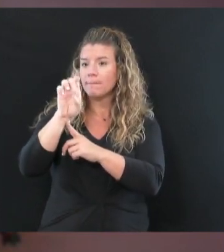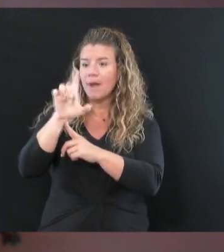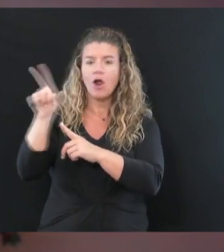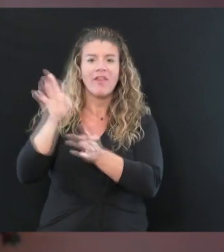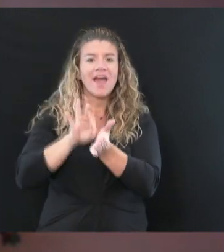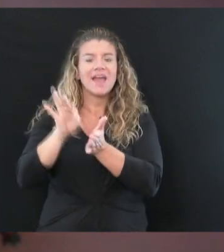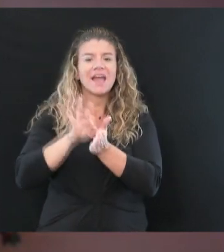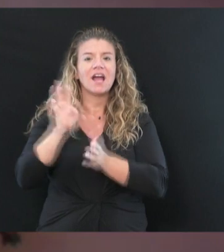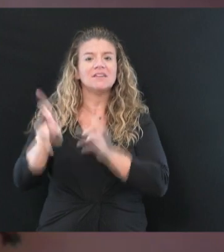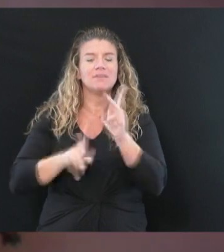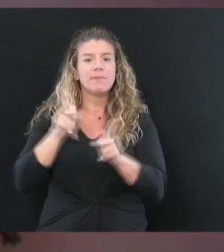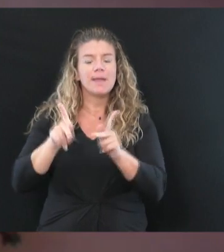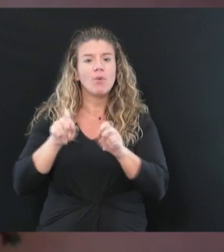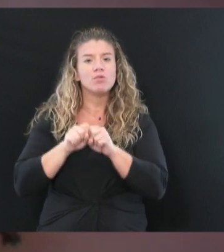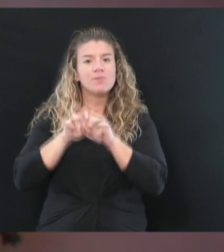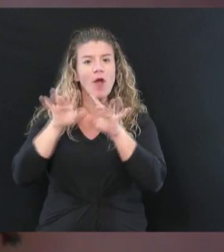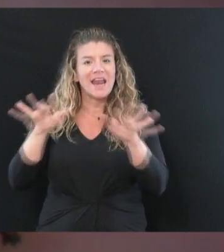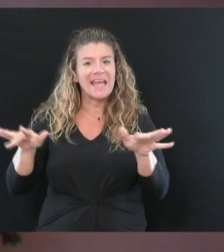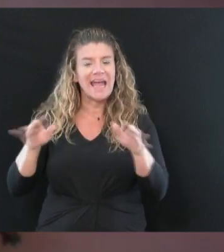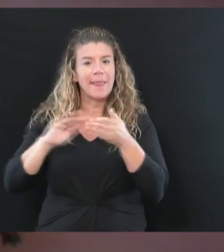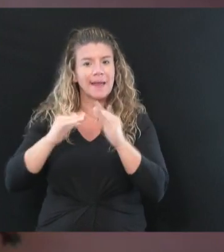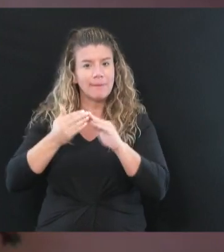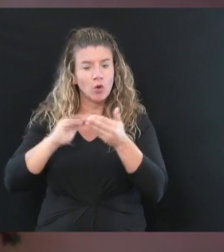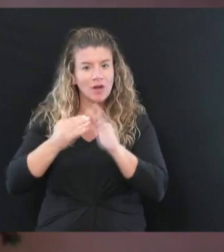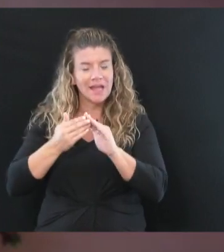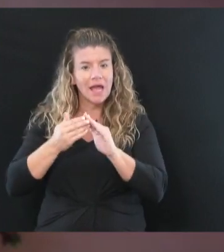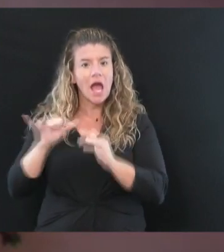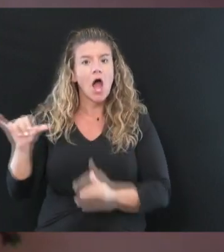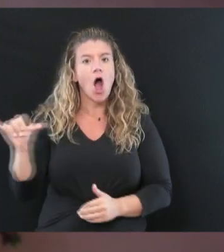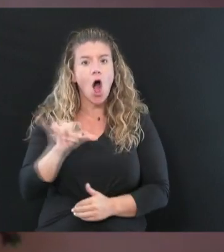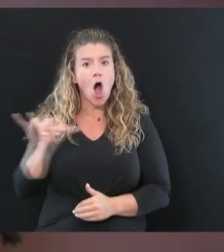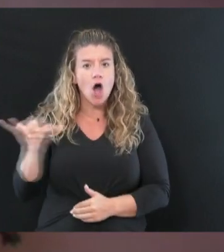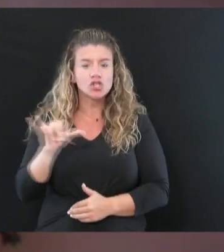are spreading in the community and